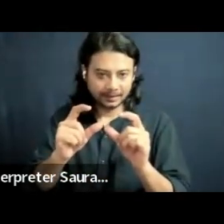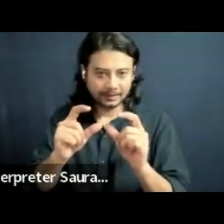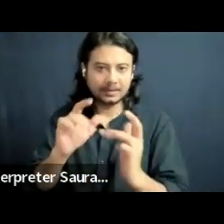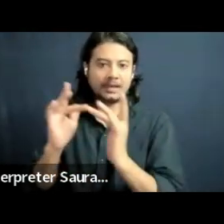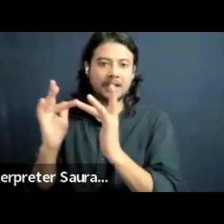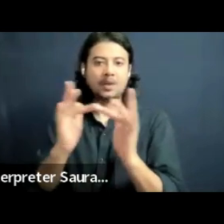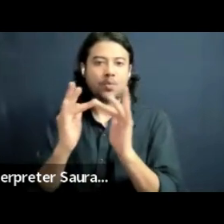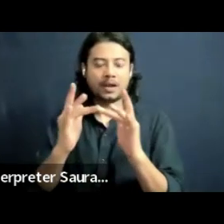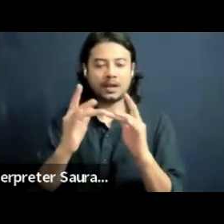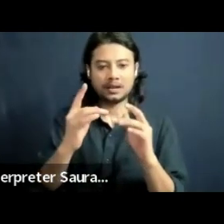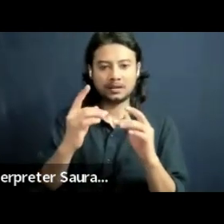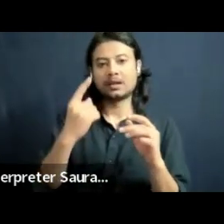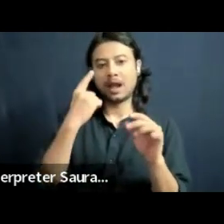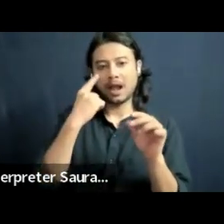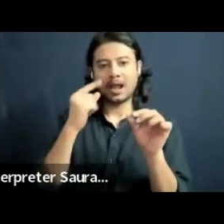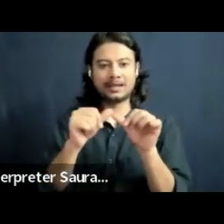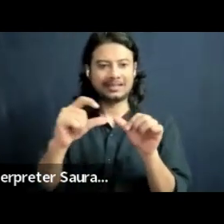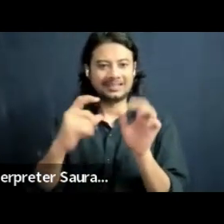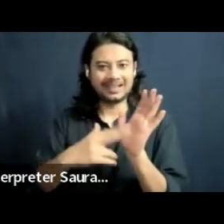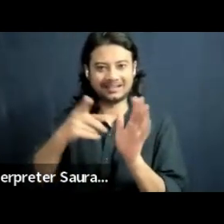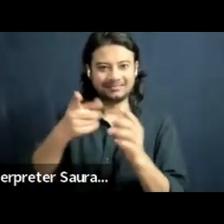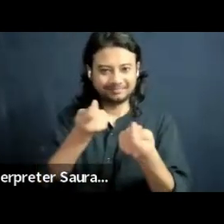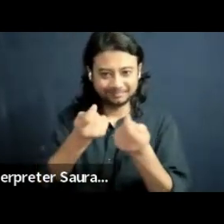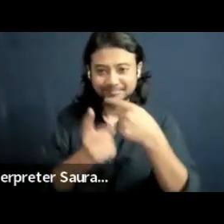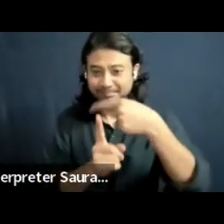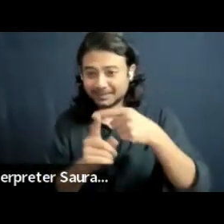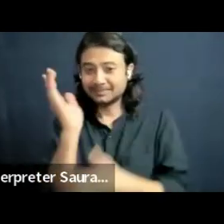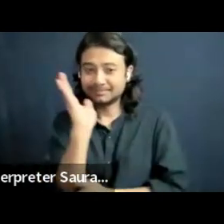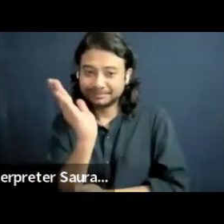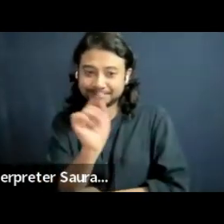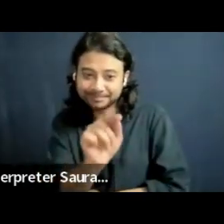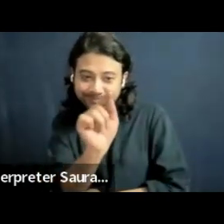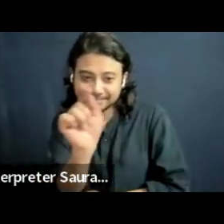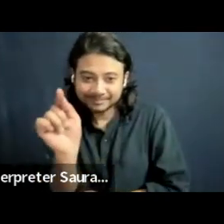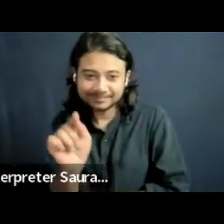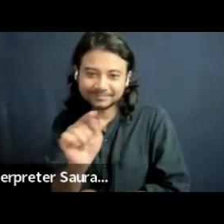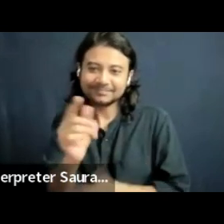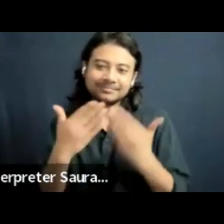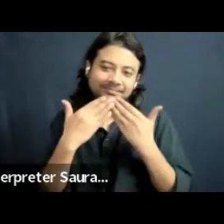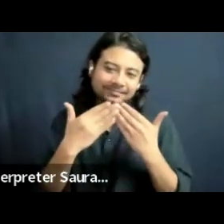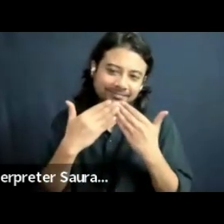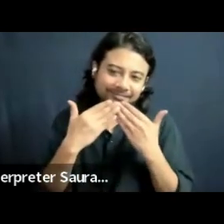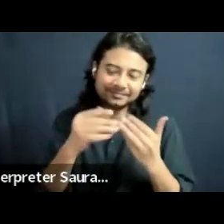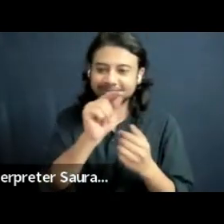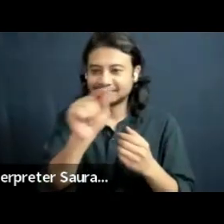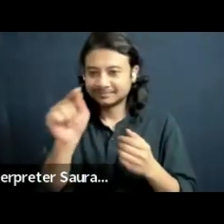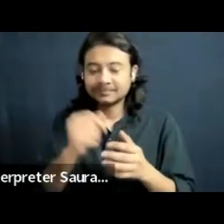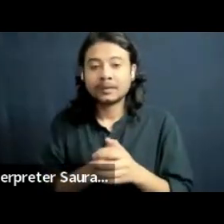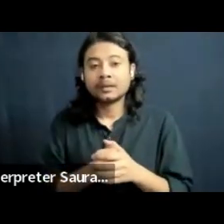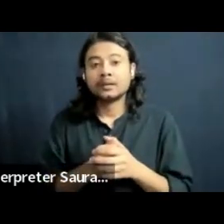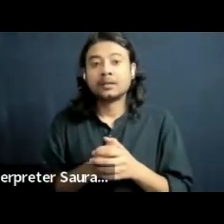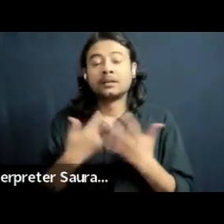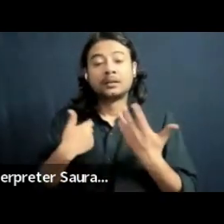before we begin our discussion today or this session formally, there are some safeguarding things that we want to inform you